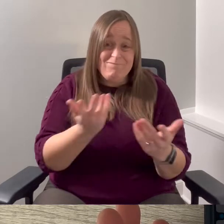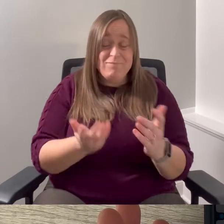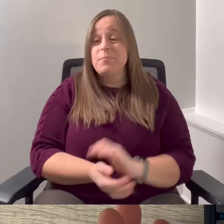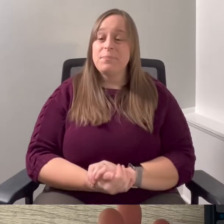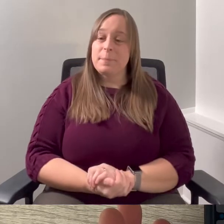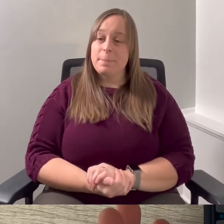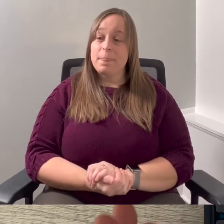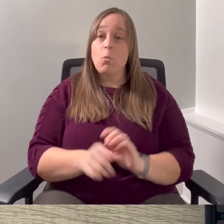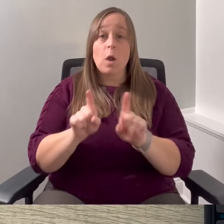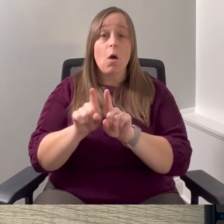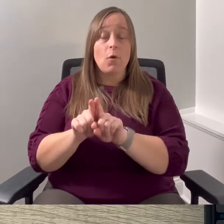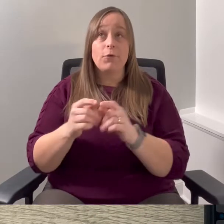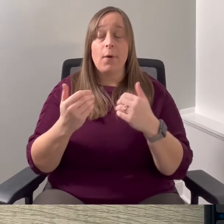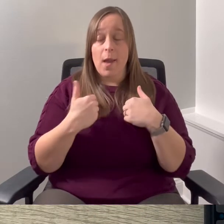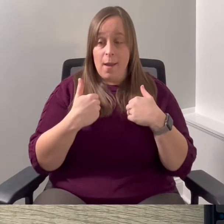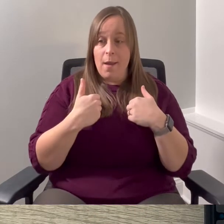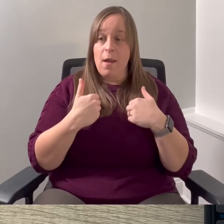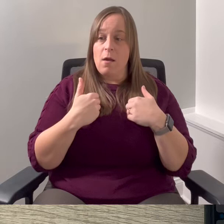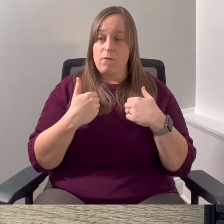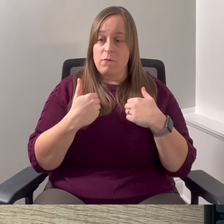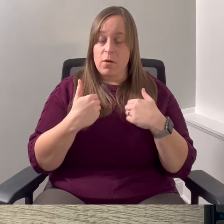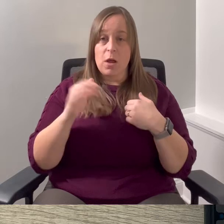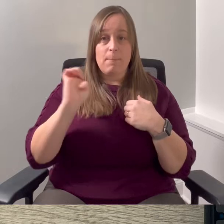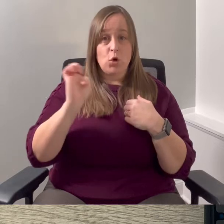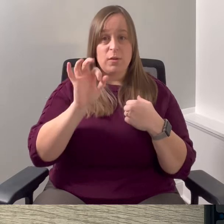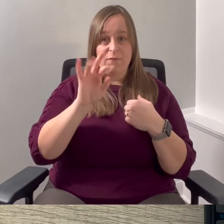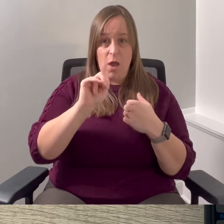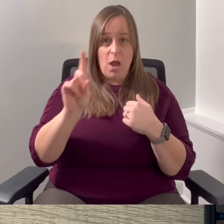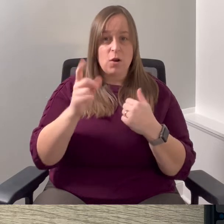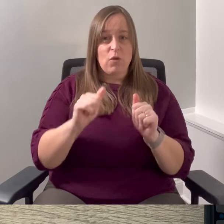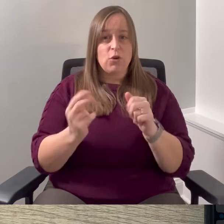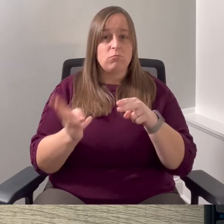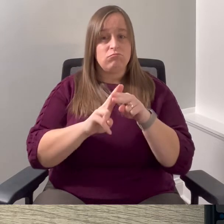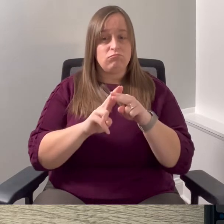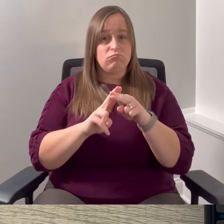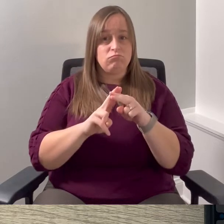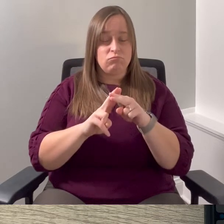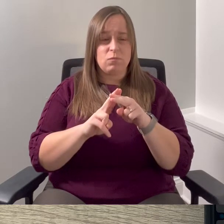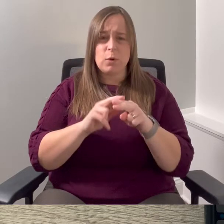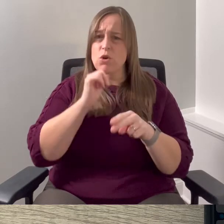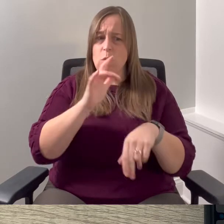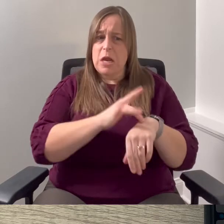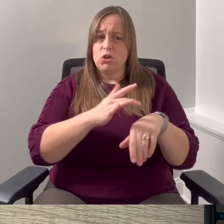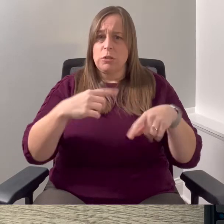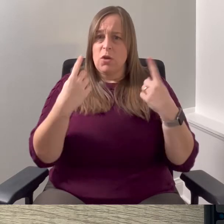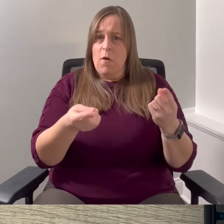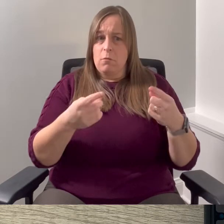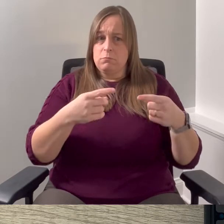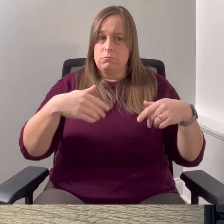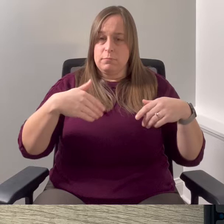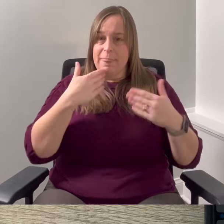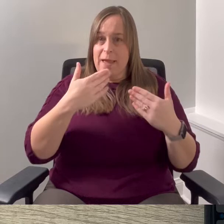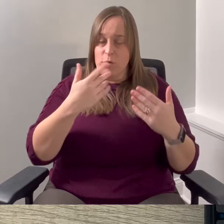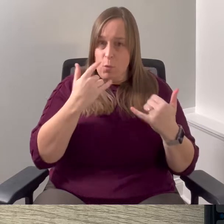have our emergency fund. We try to replenish that. We don't really touch it very much, thankfully, right now.